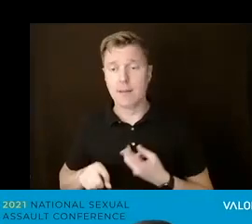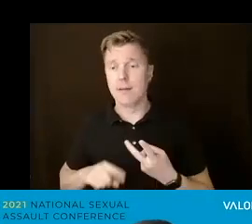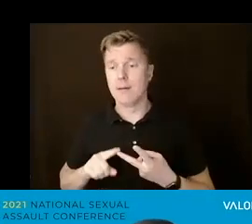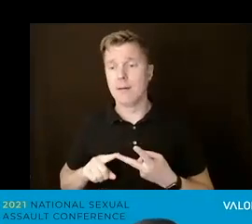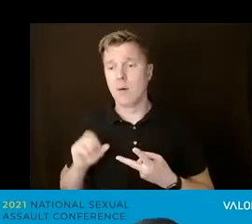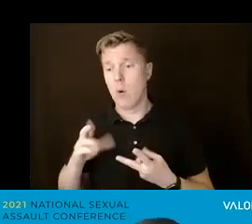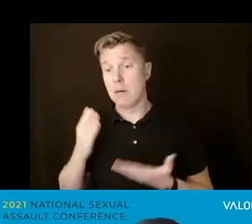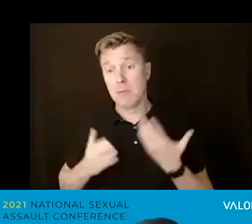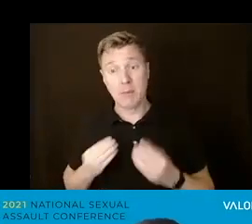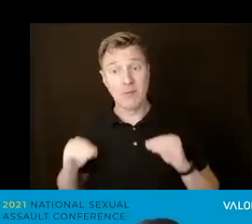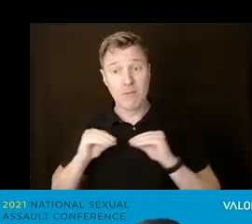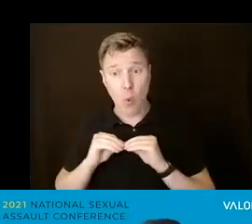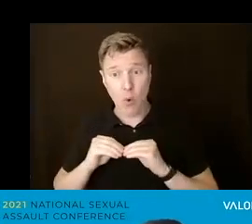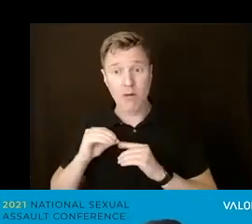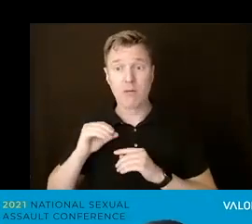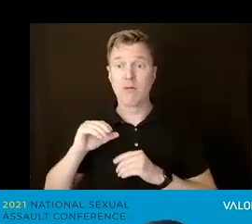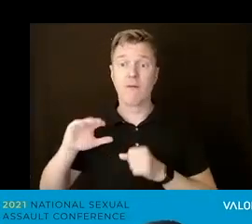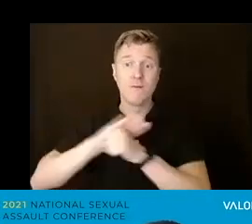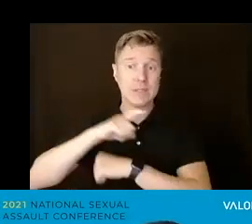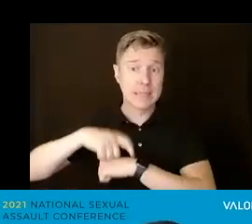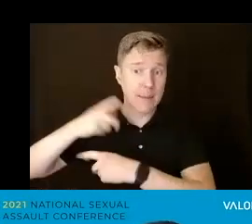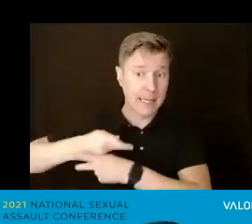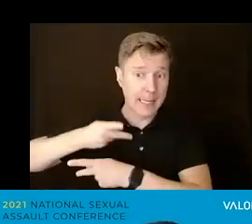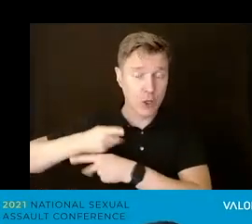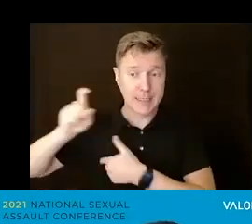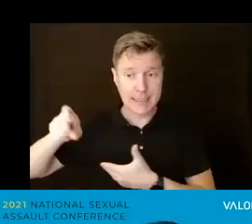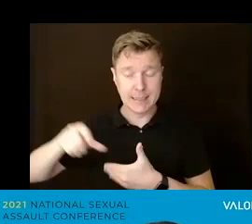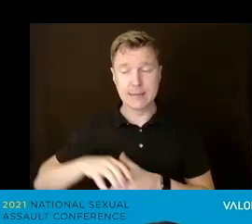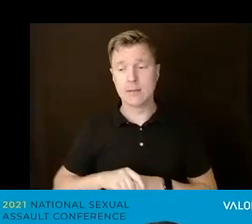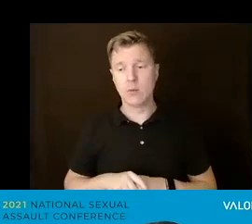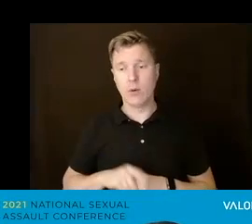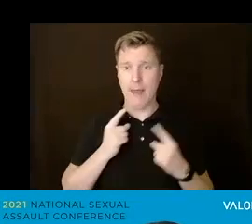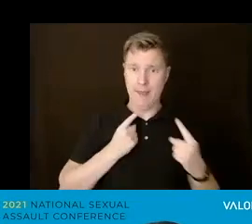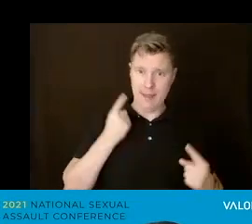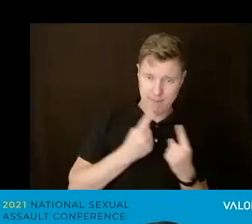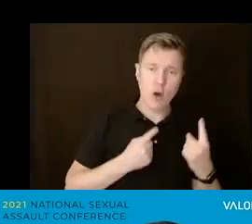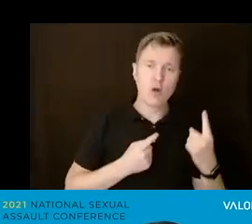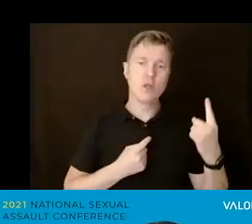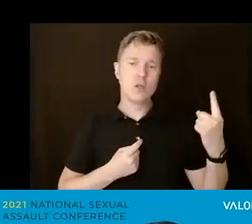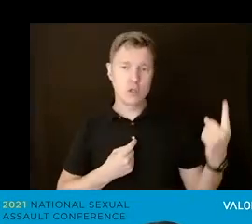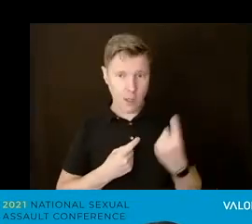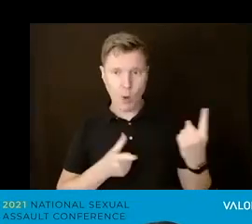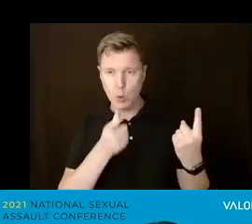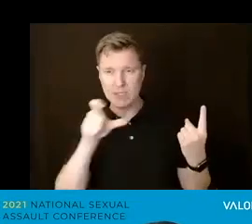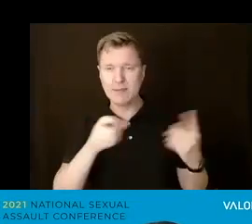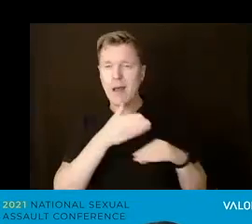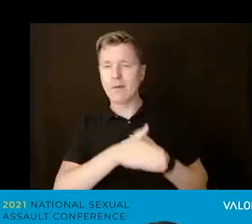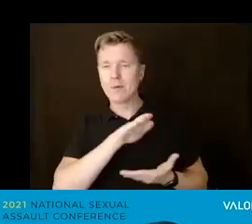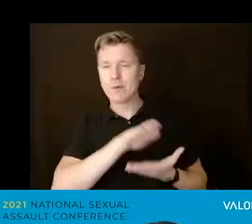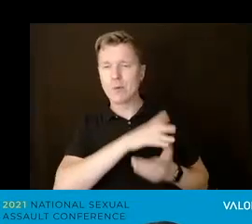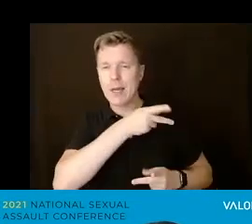more full-time care needed. We were thinking about someone who might need after-school care, something like